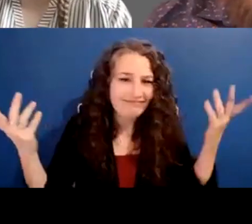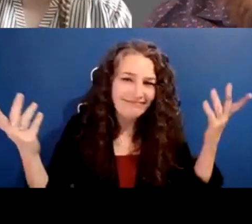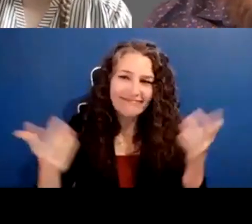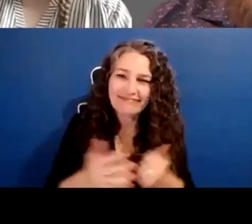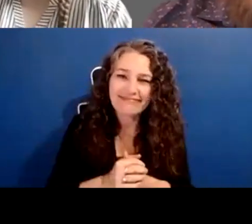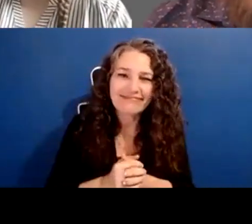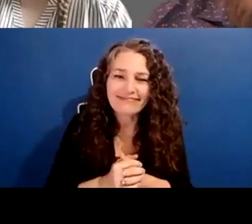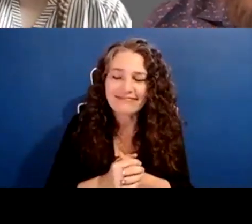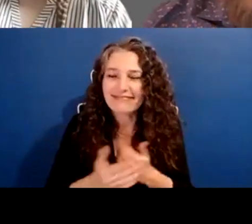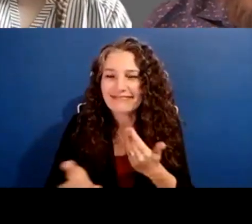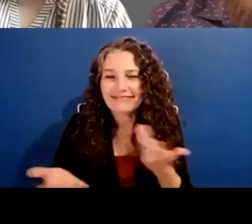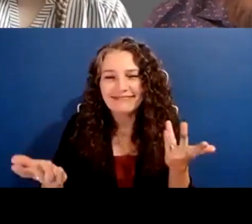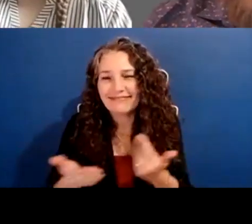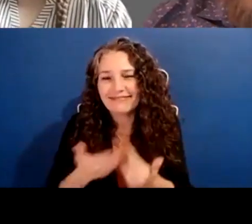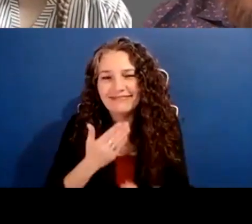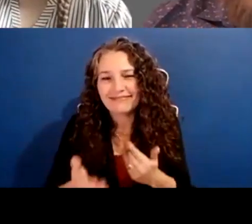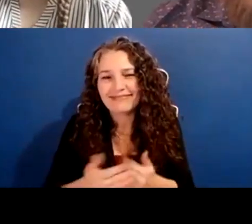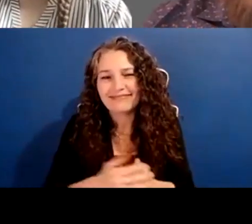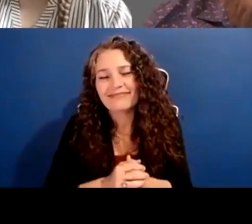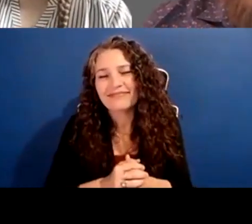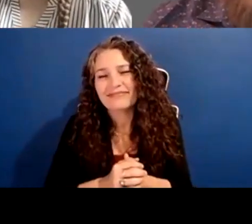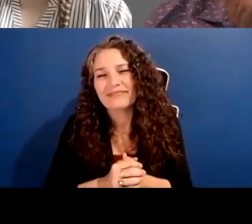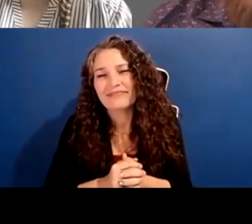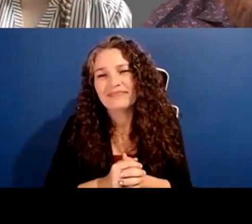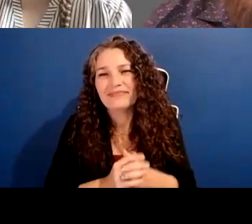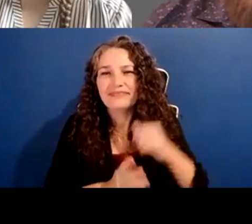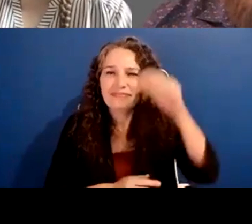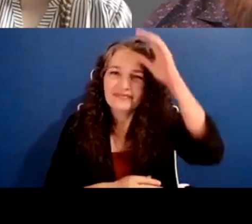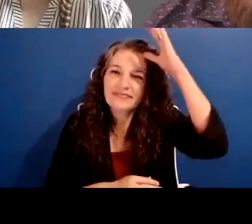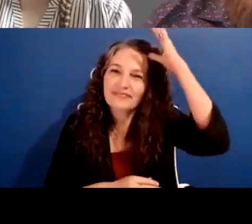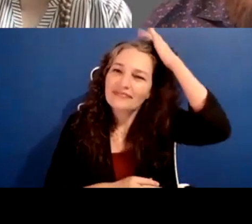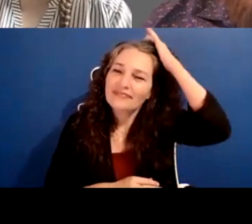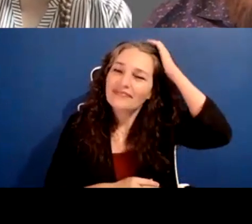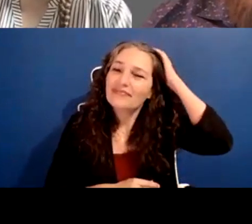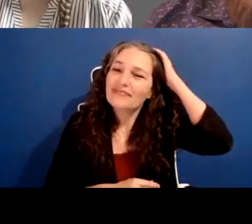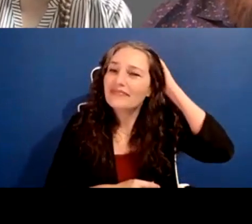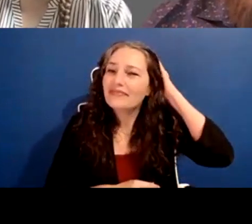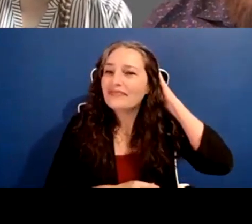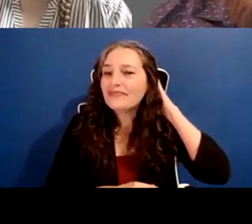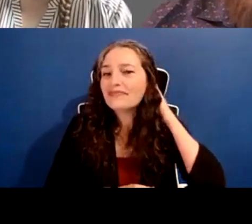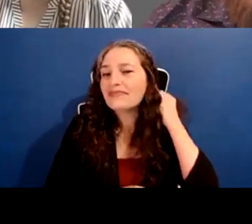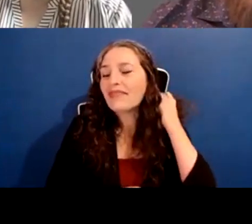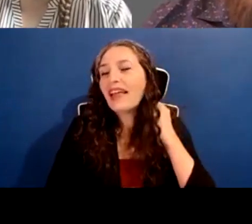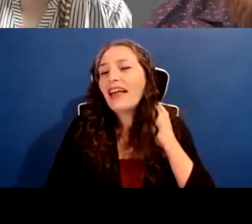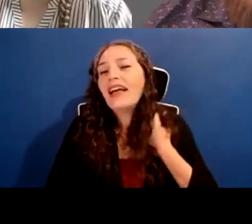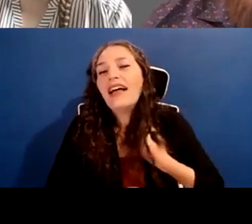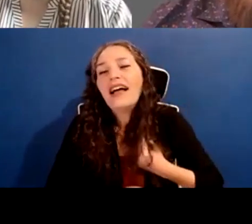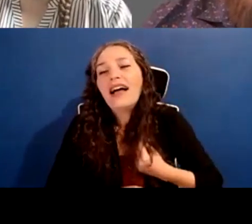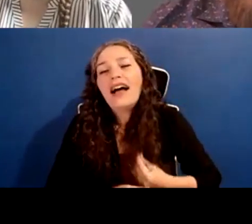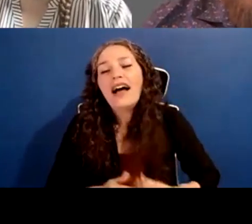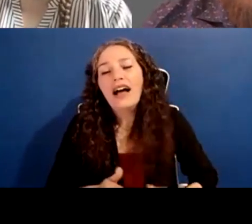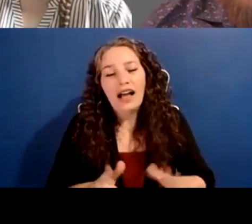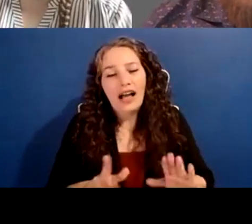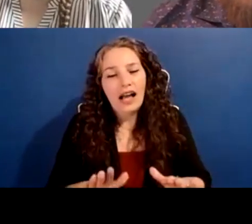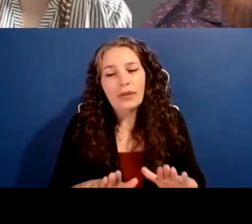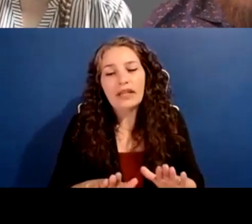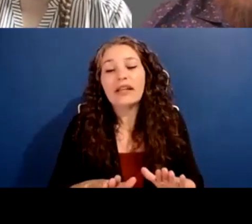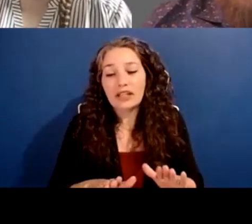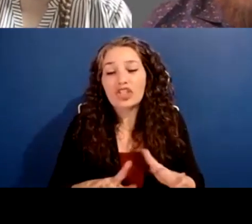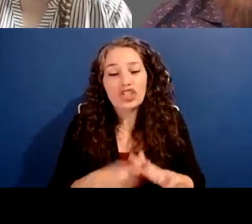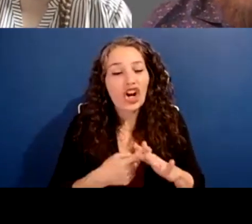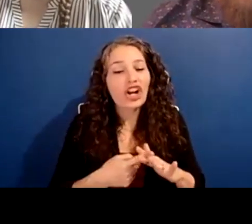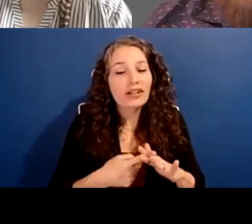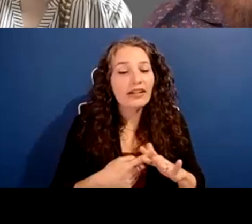but anyway, so building off of that, and I'm going to open it up to Noah and Hannah as well for this next one.